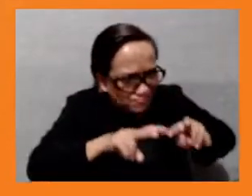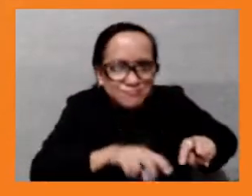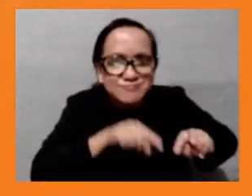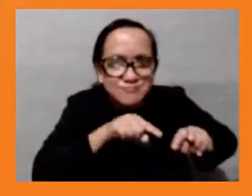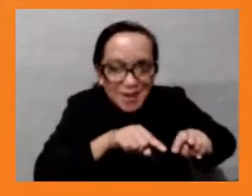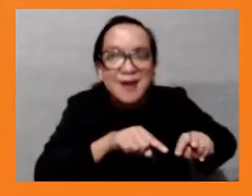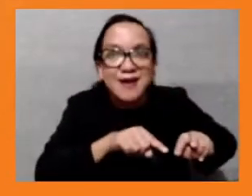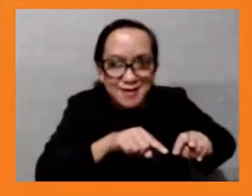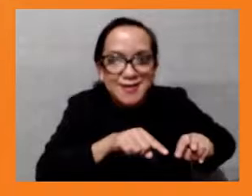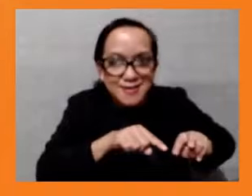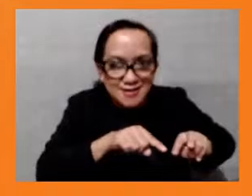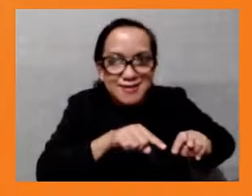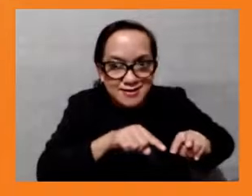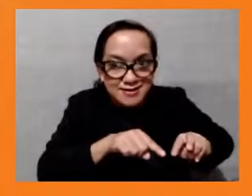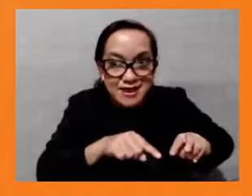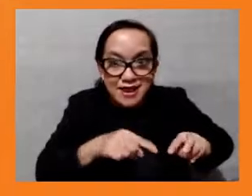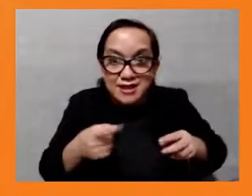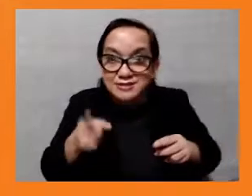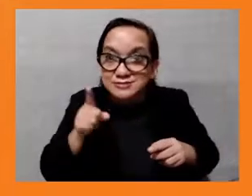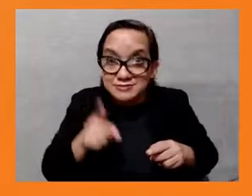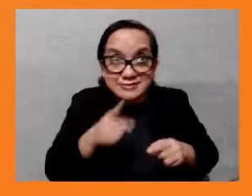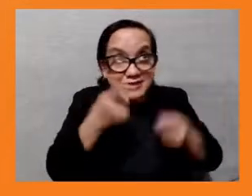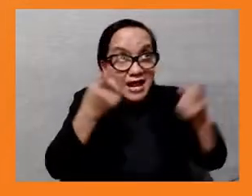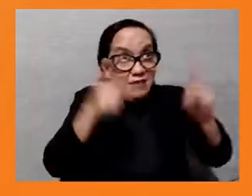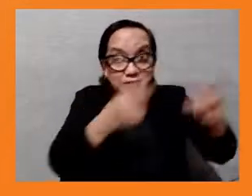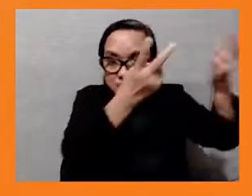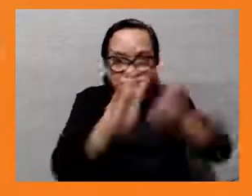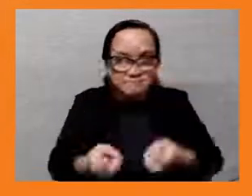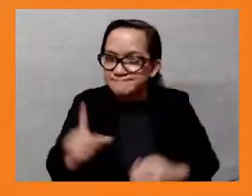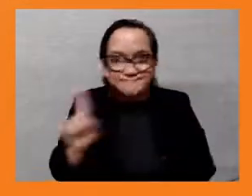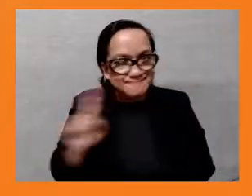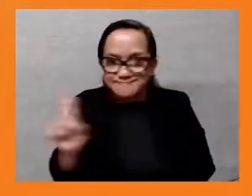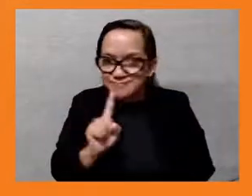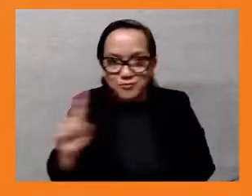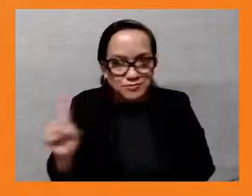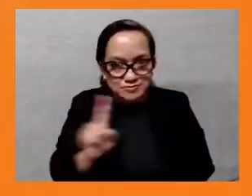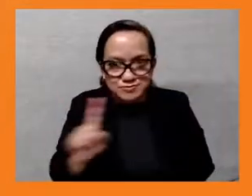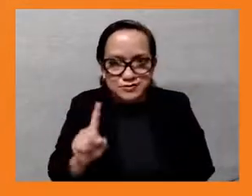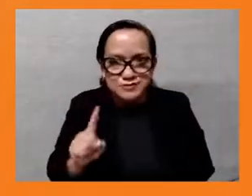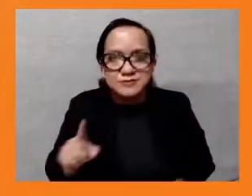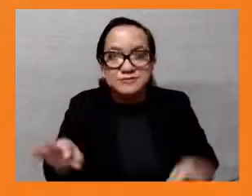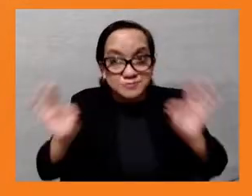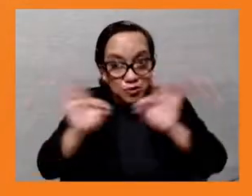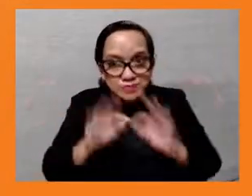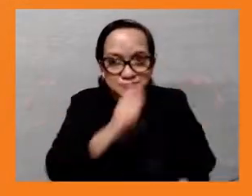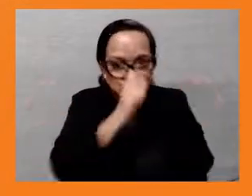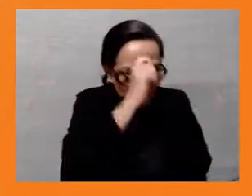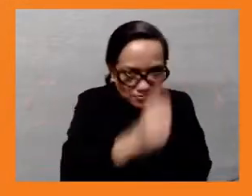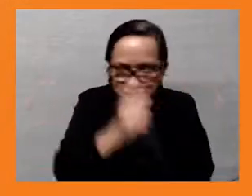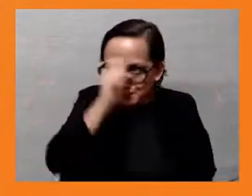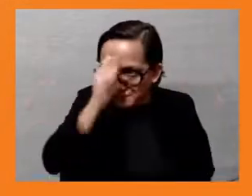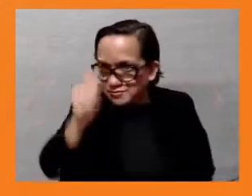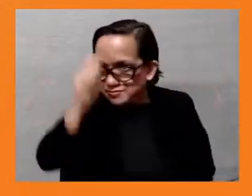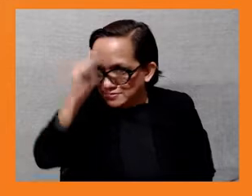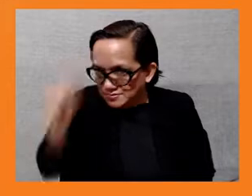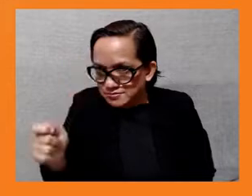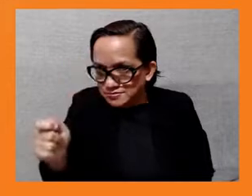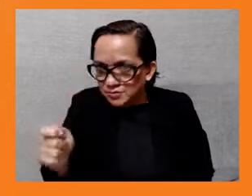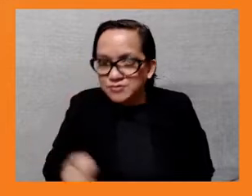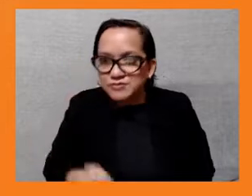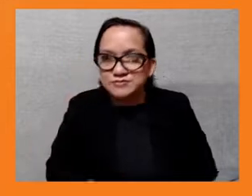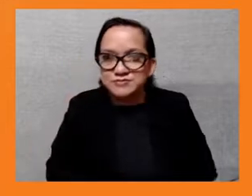about obviously engaging them in the process more effectively, stakeholder engagement, as we've been talking about earlier,